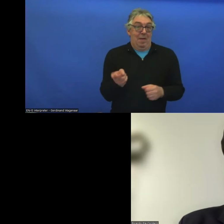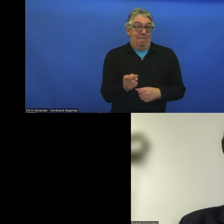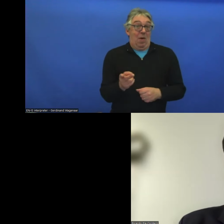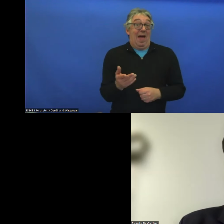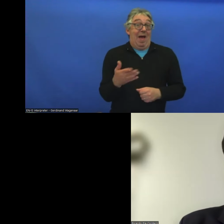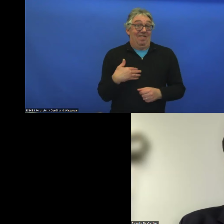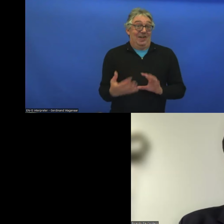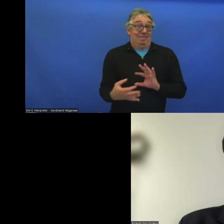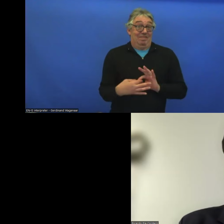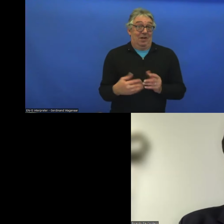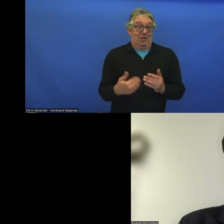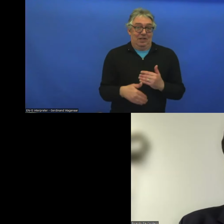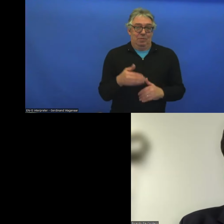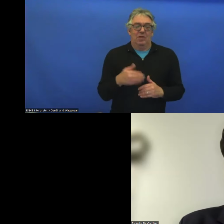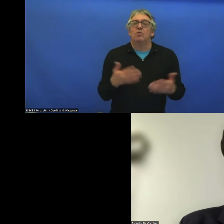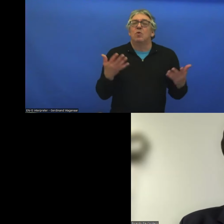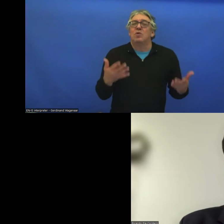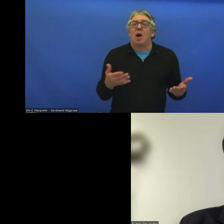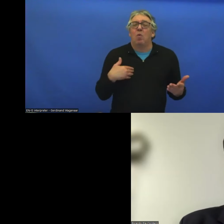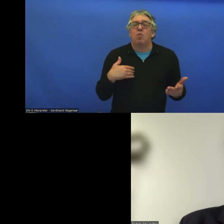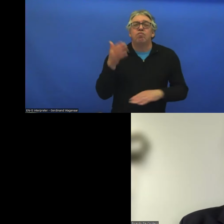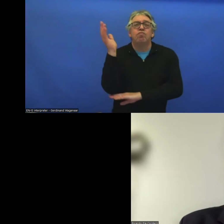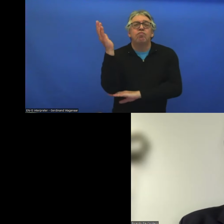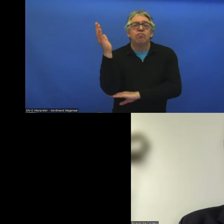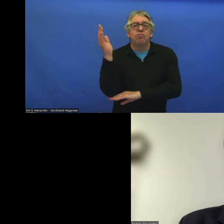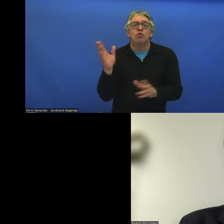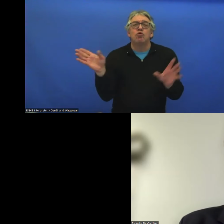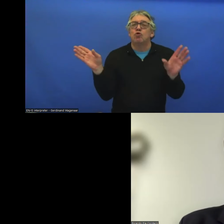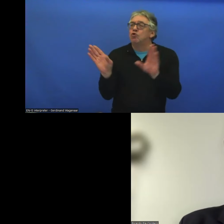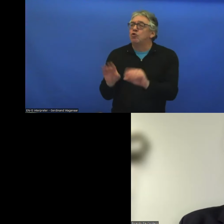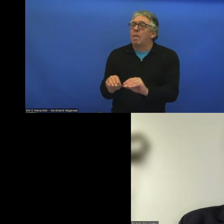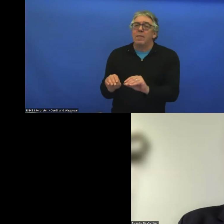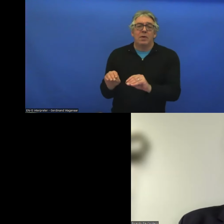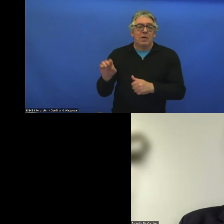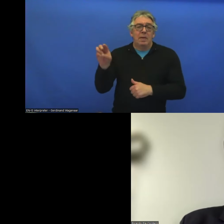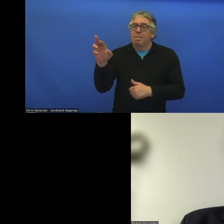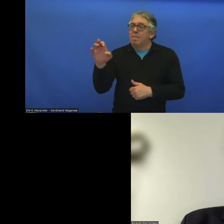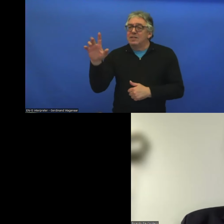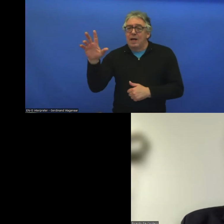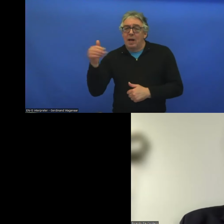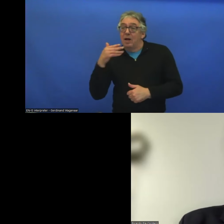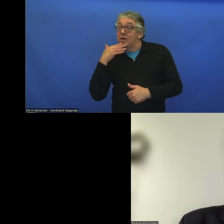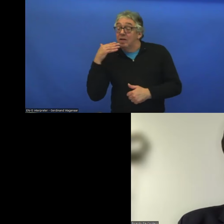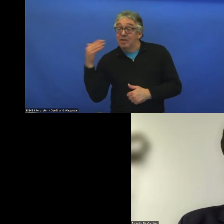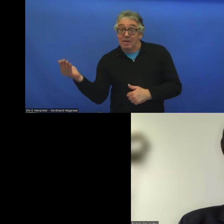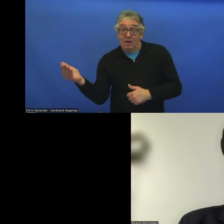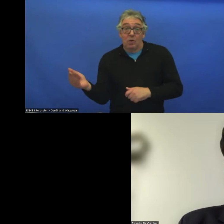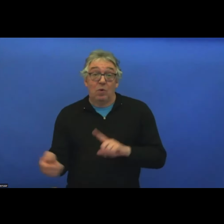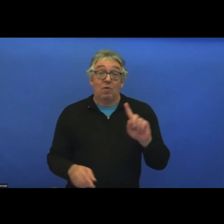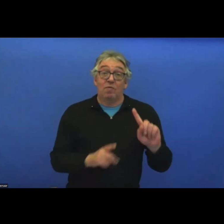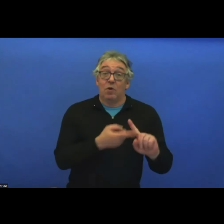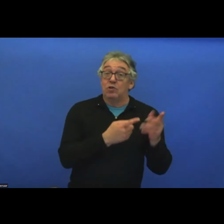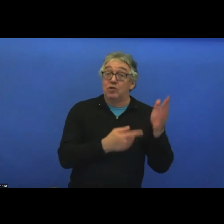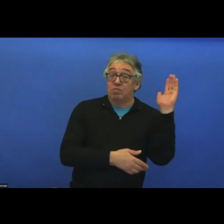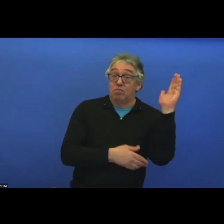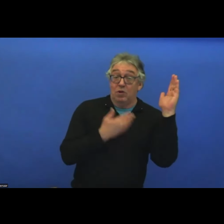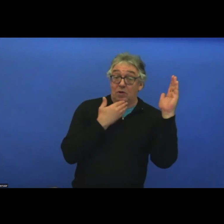webinar. Thank you so much, Marcela. Thank you, Matilda, as well. Thanks, everyone. Please register for the upcoming